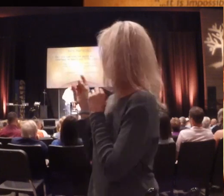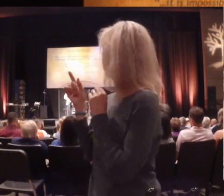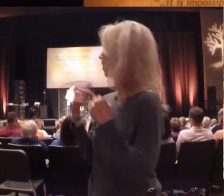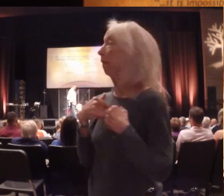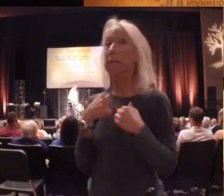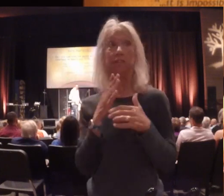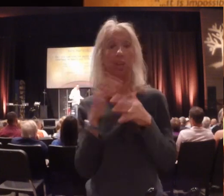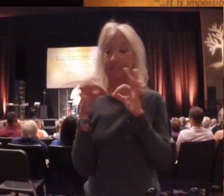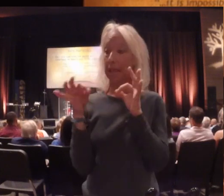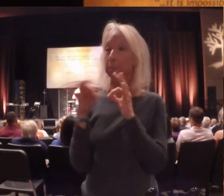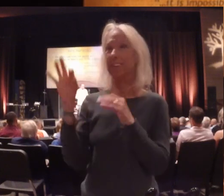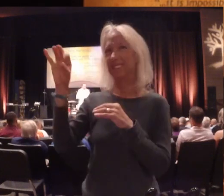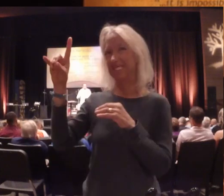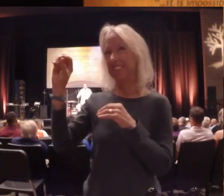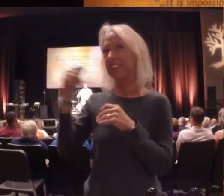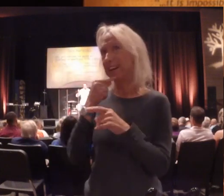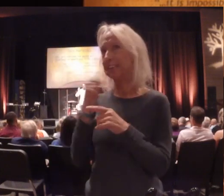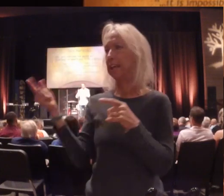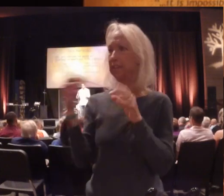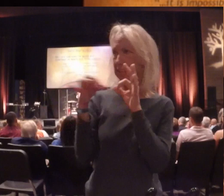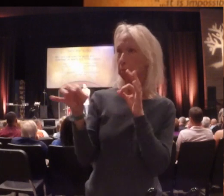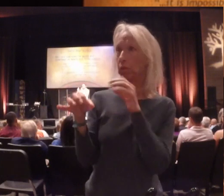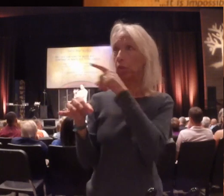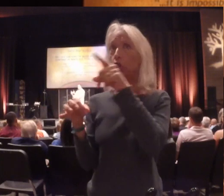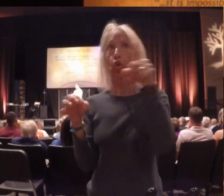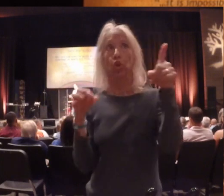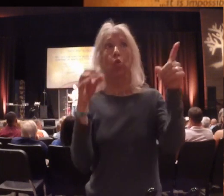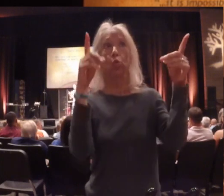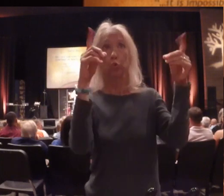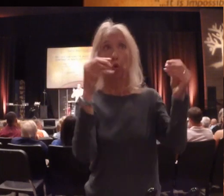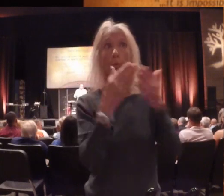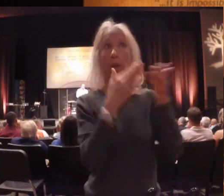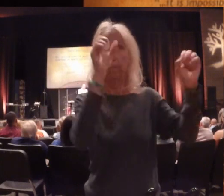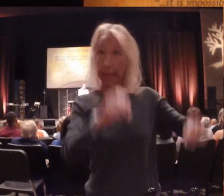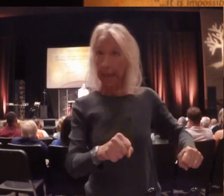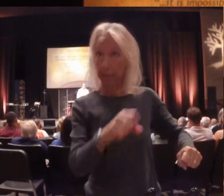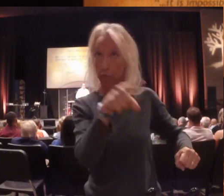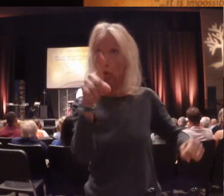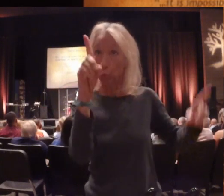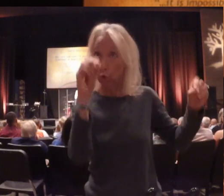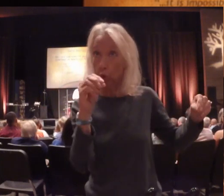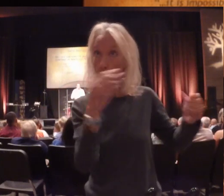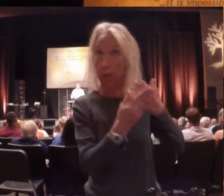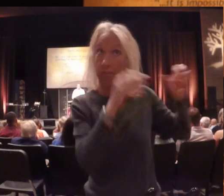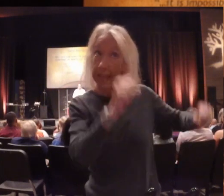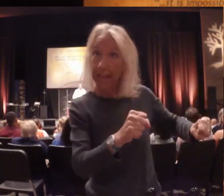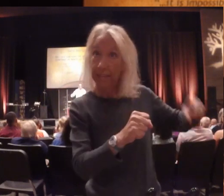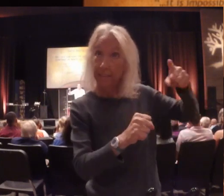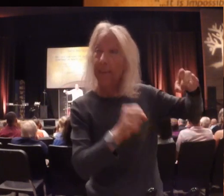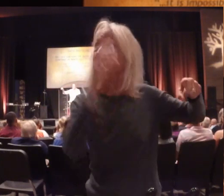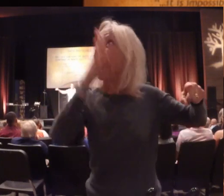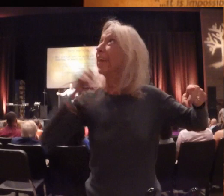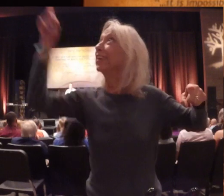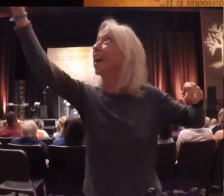this week, and I was like, I got to share this. Here's what we got to do. You do what you can do. You do what you can do, and